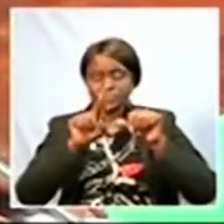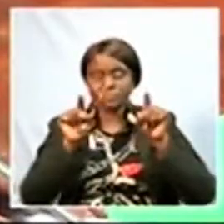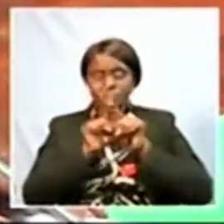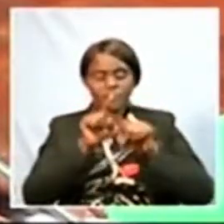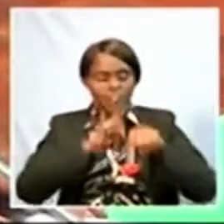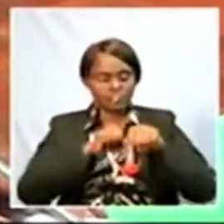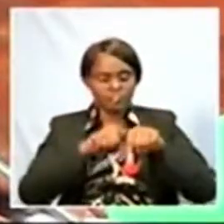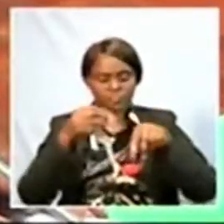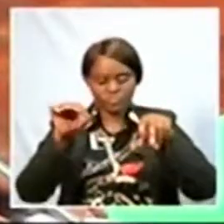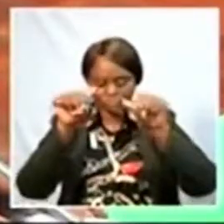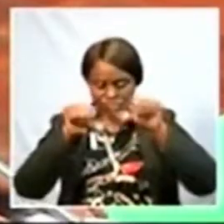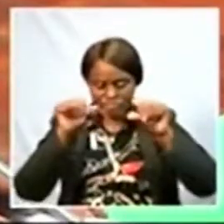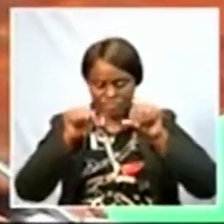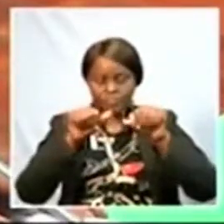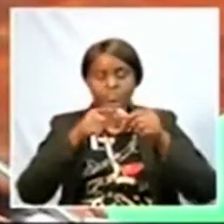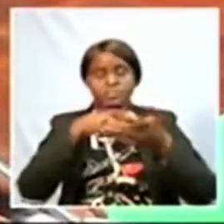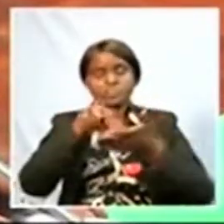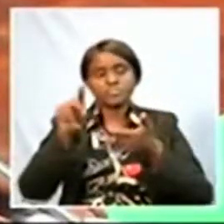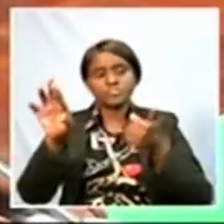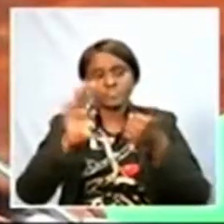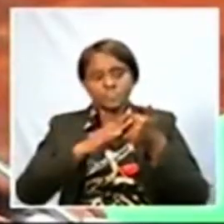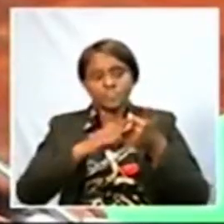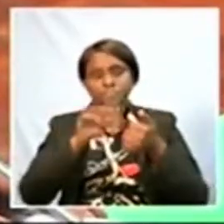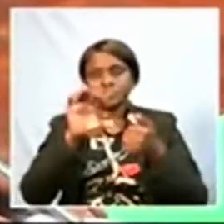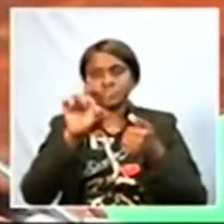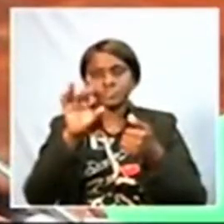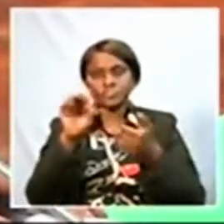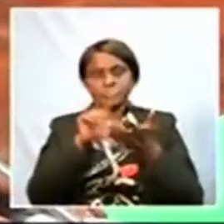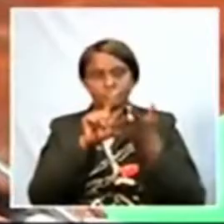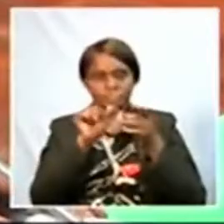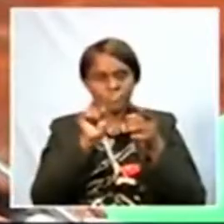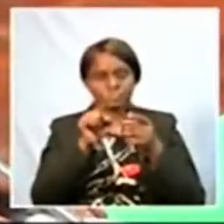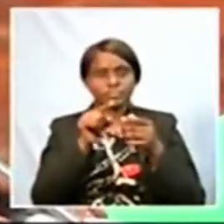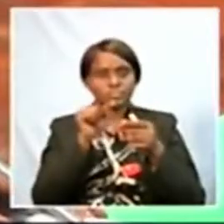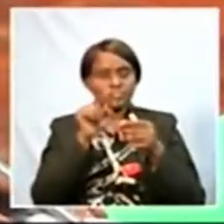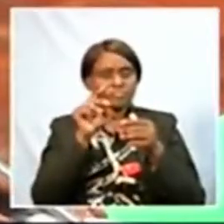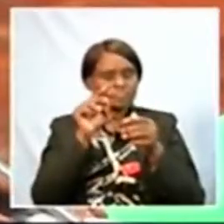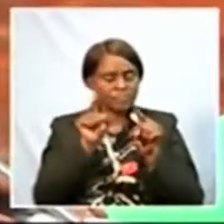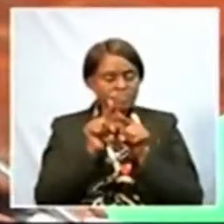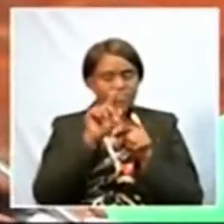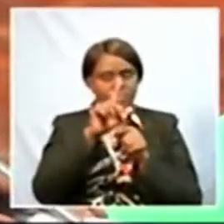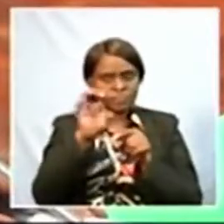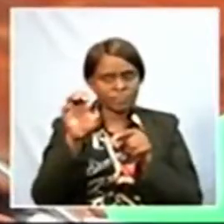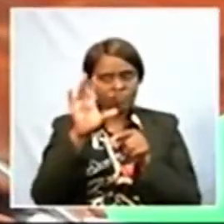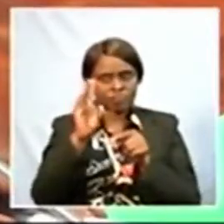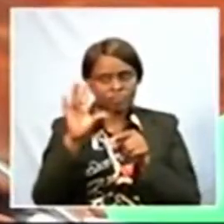At the time of audit, the repayments of CDF loans were standing at